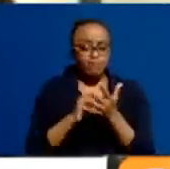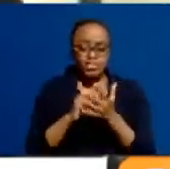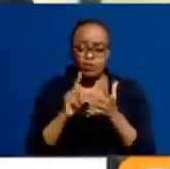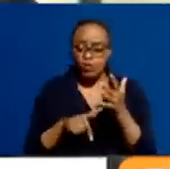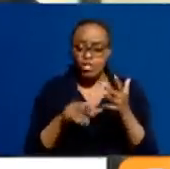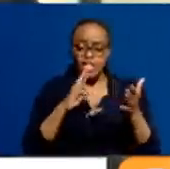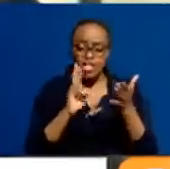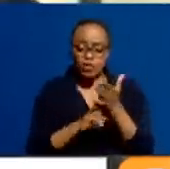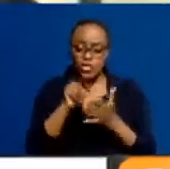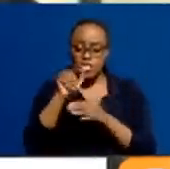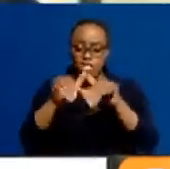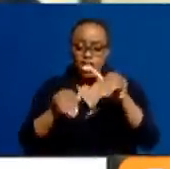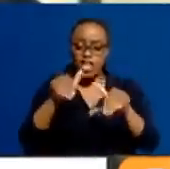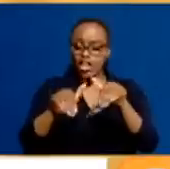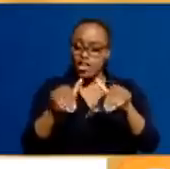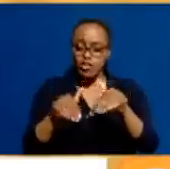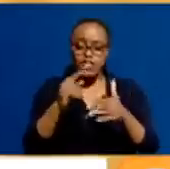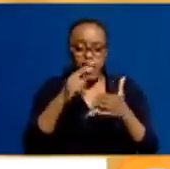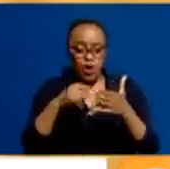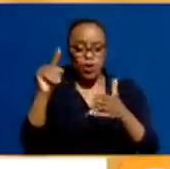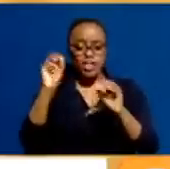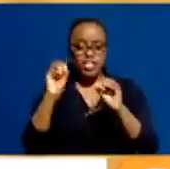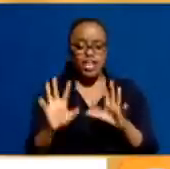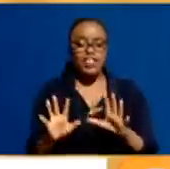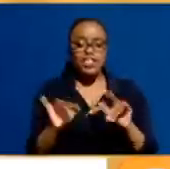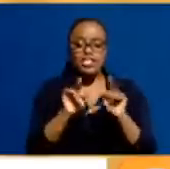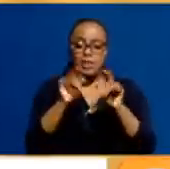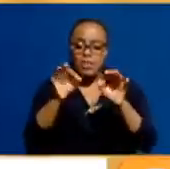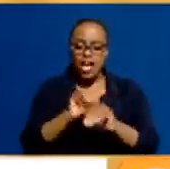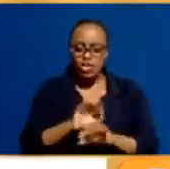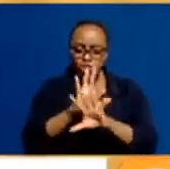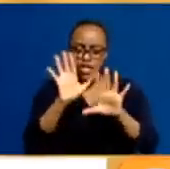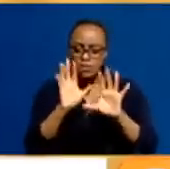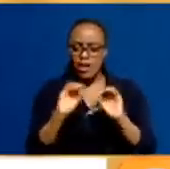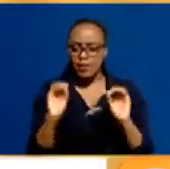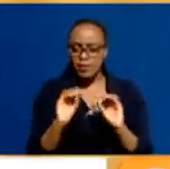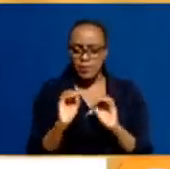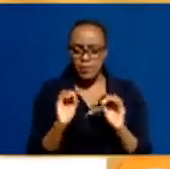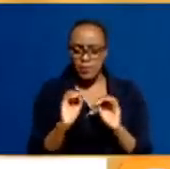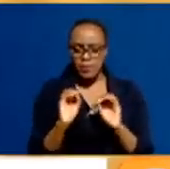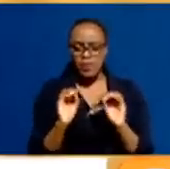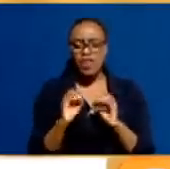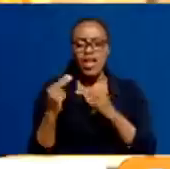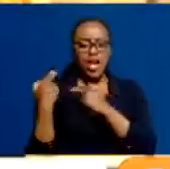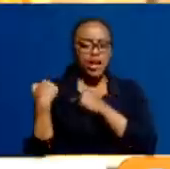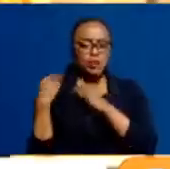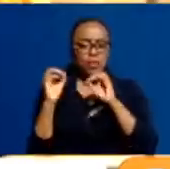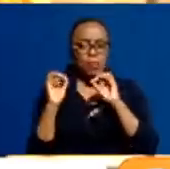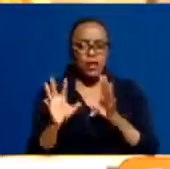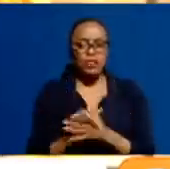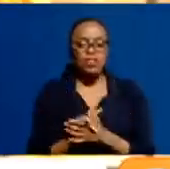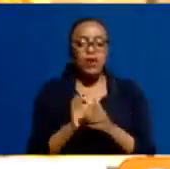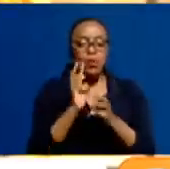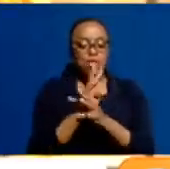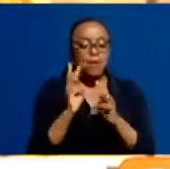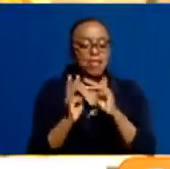that the results of that election are not accurate, they're not transparent, and they're not accountable.